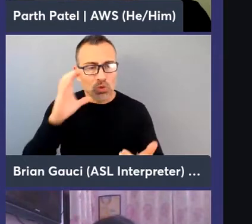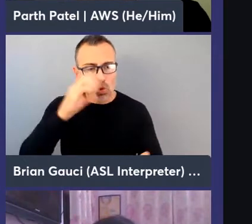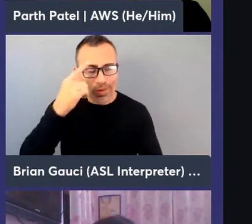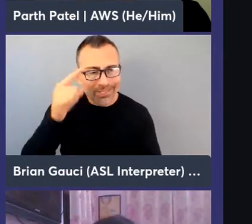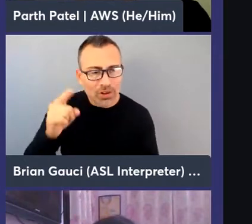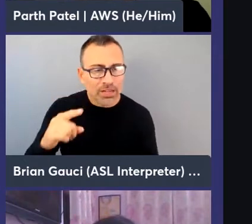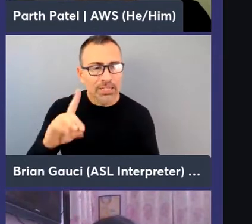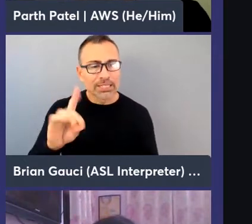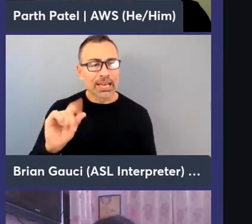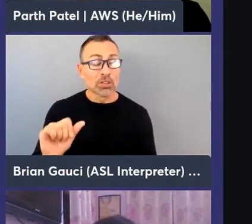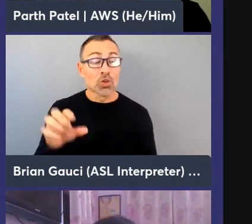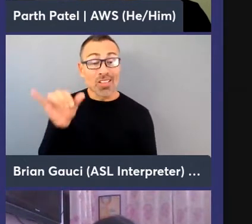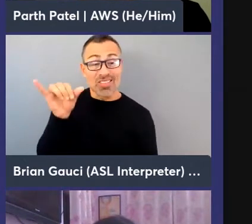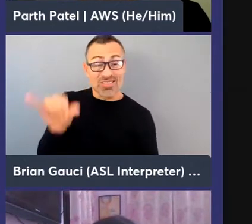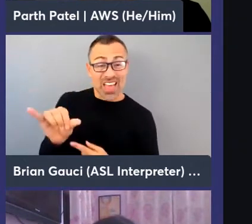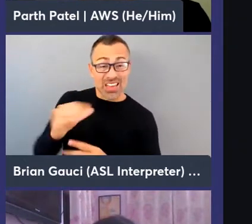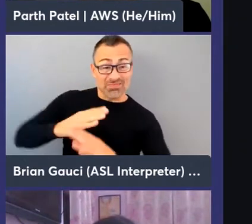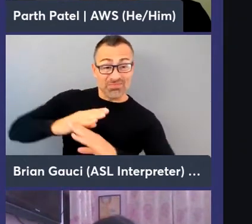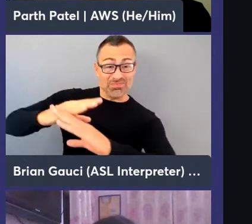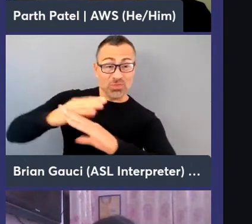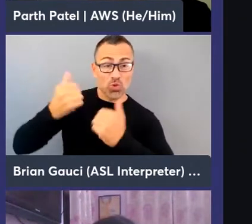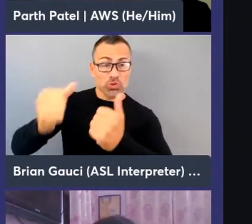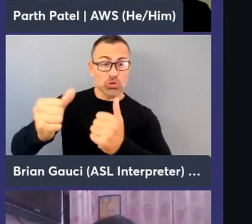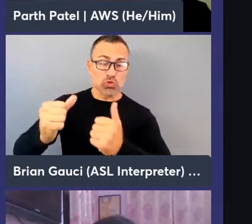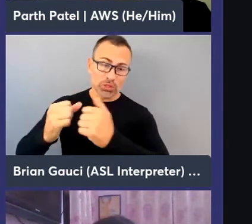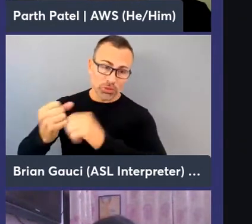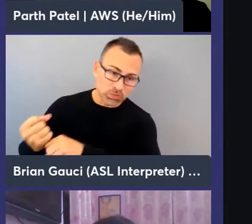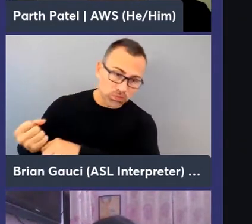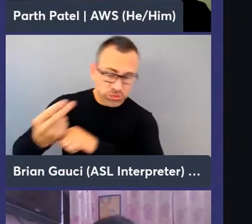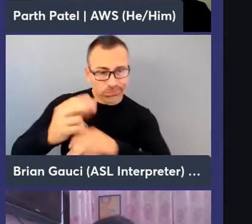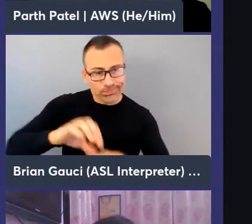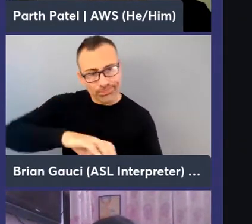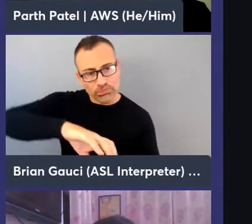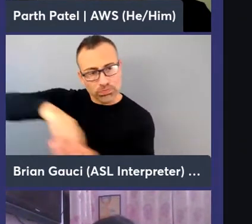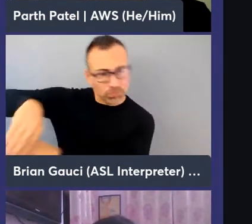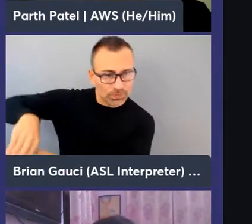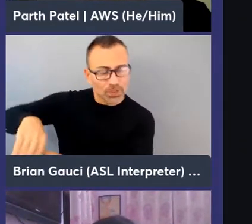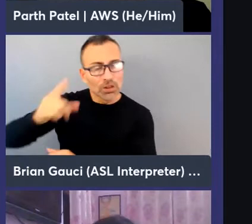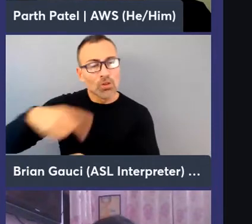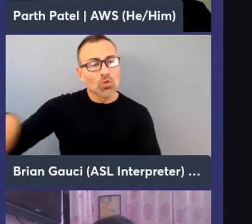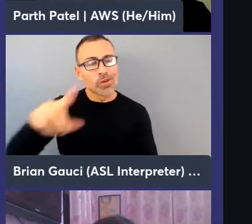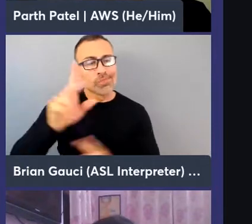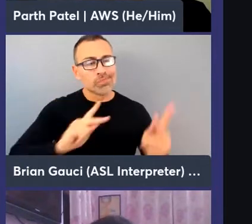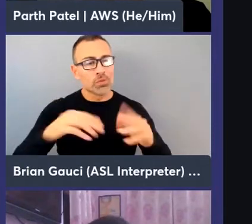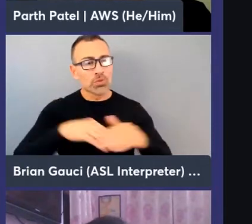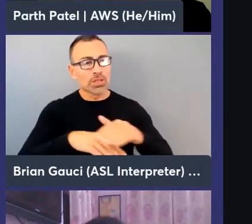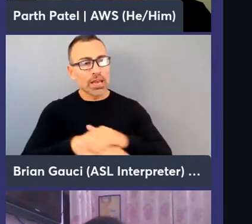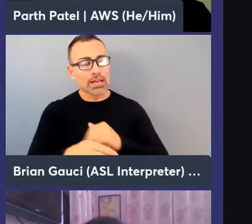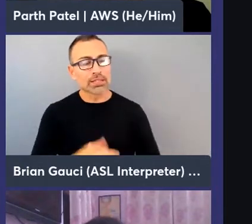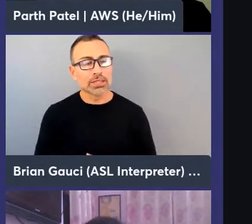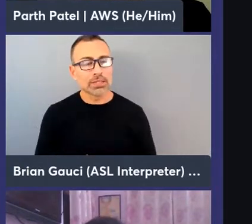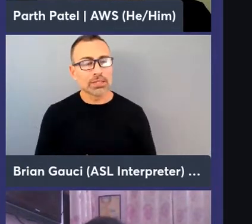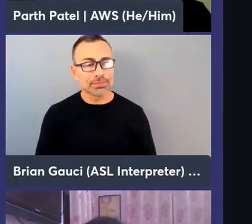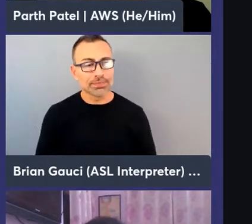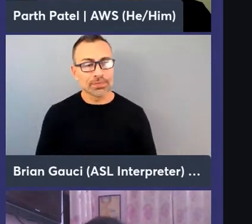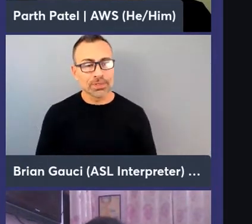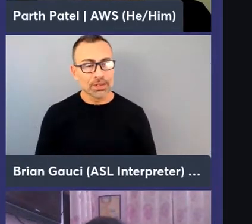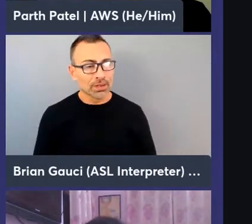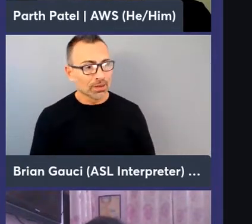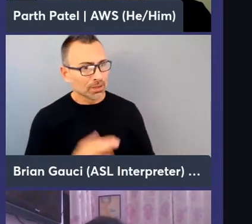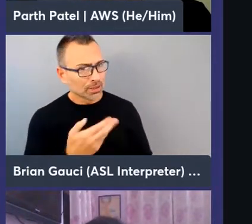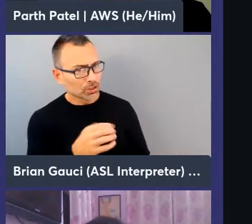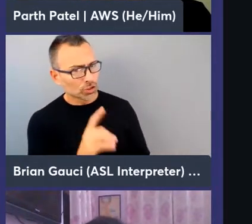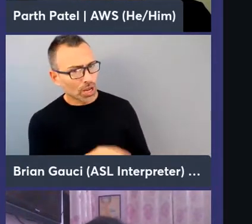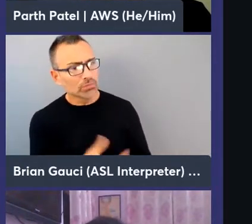the community and give it away. And it might even be a cool data set for people who are trying to branch